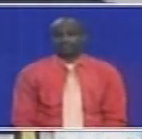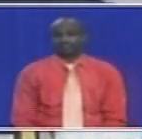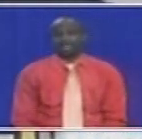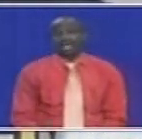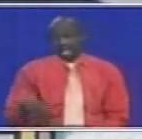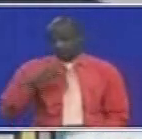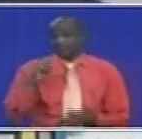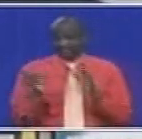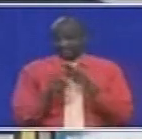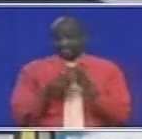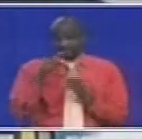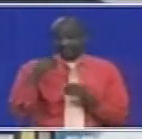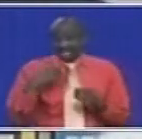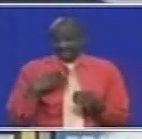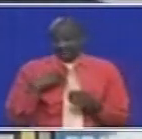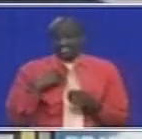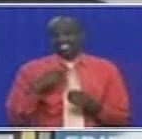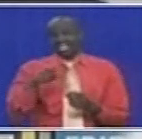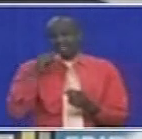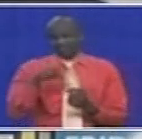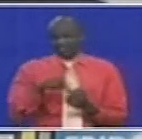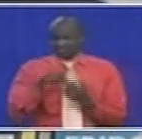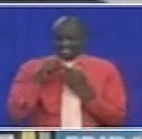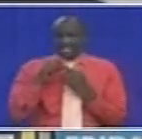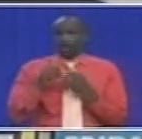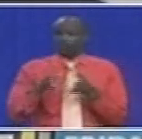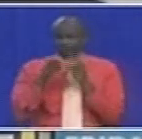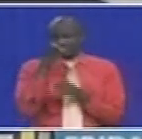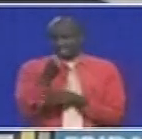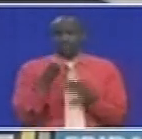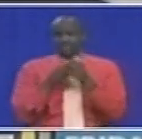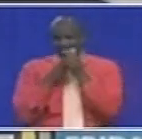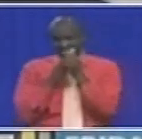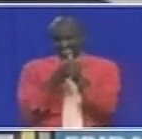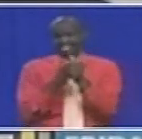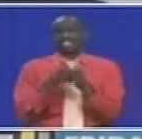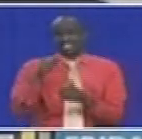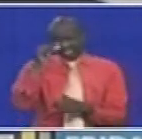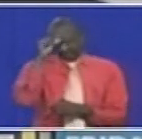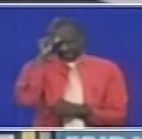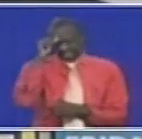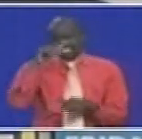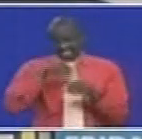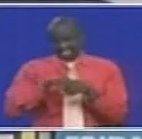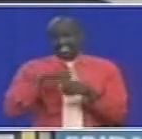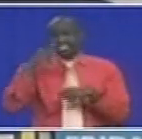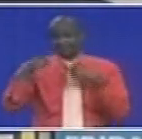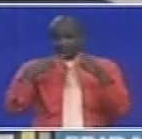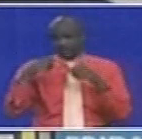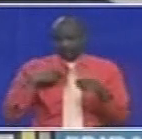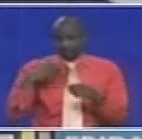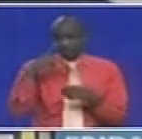Ministry has this distinct historic privilege of leading the rest of government in the development of